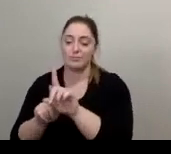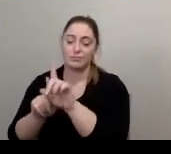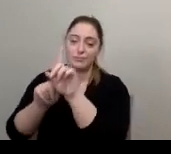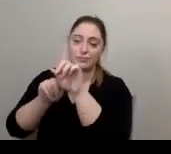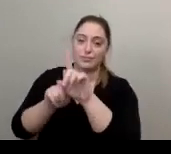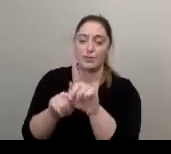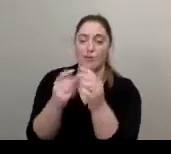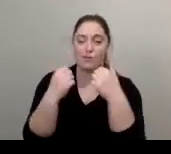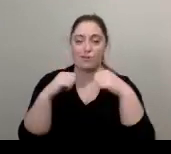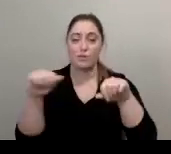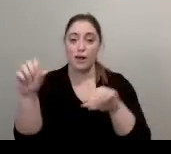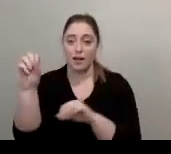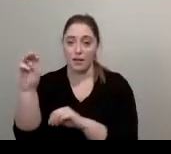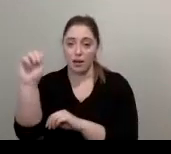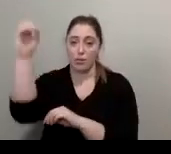bird.